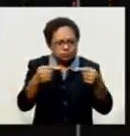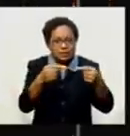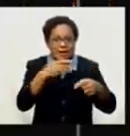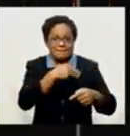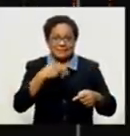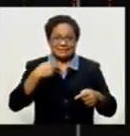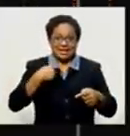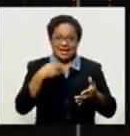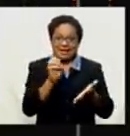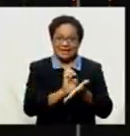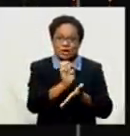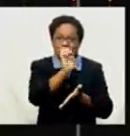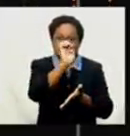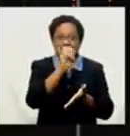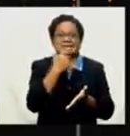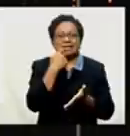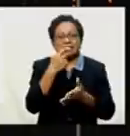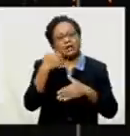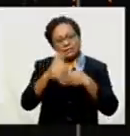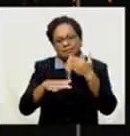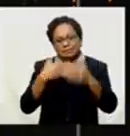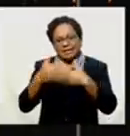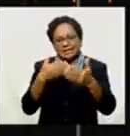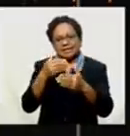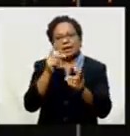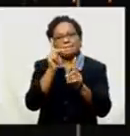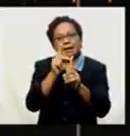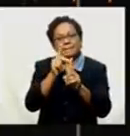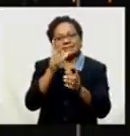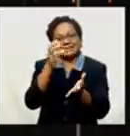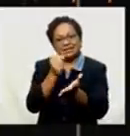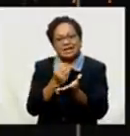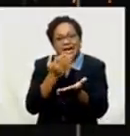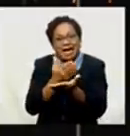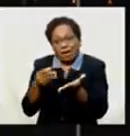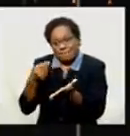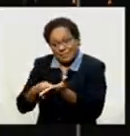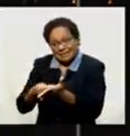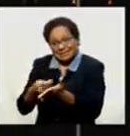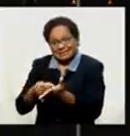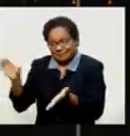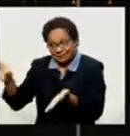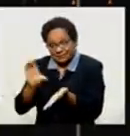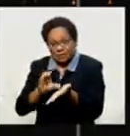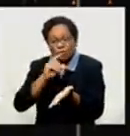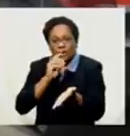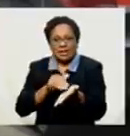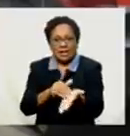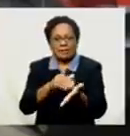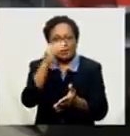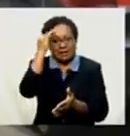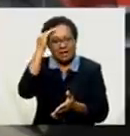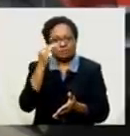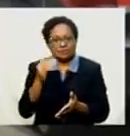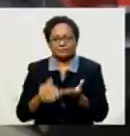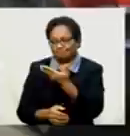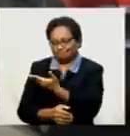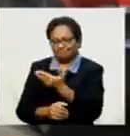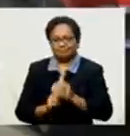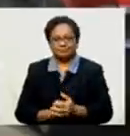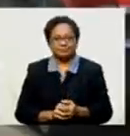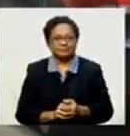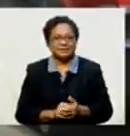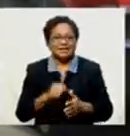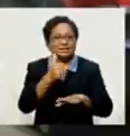highlighted the purpose of the guarantee is how it will assist the country. Koroi Tandulala again. The